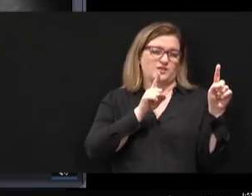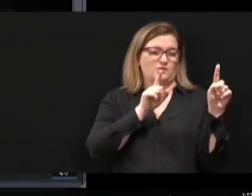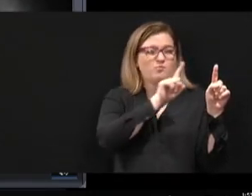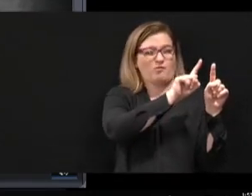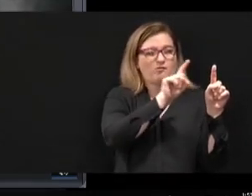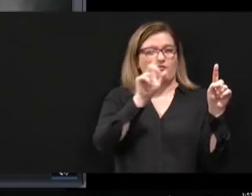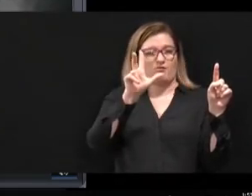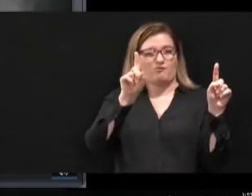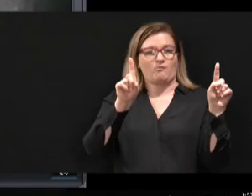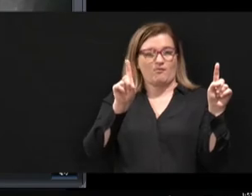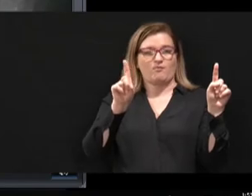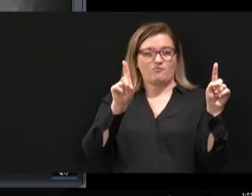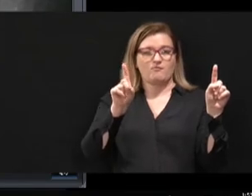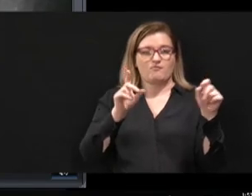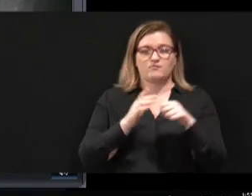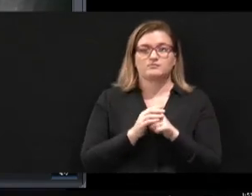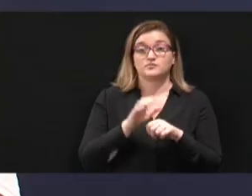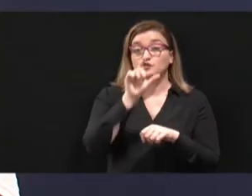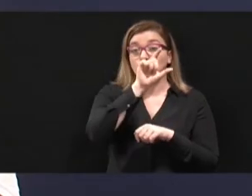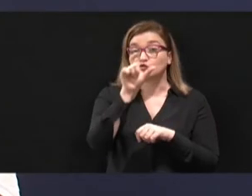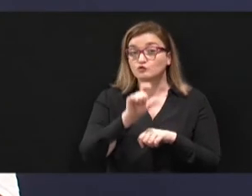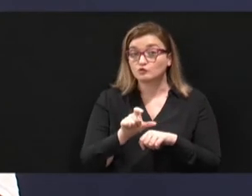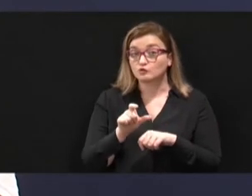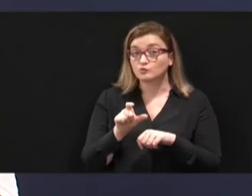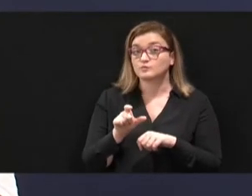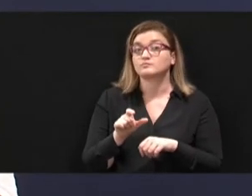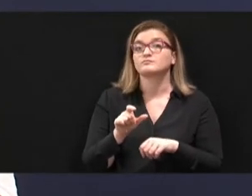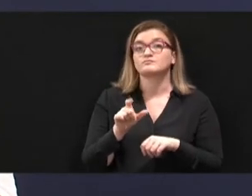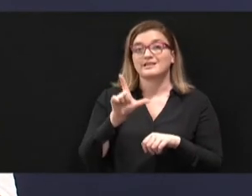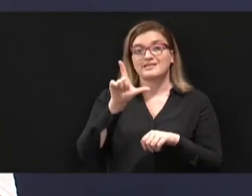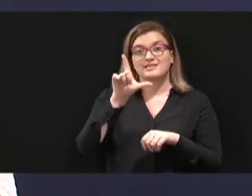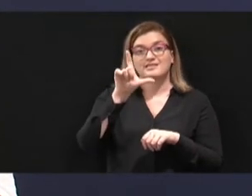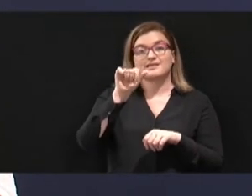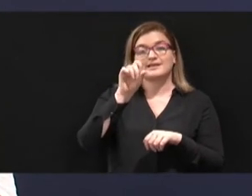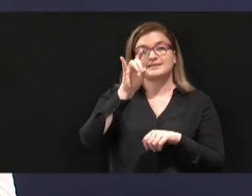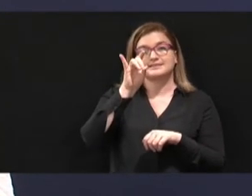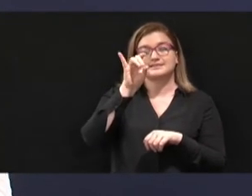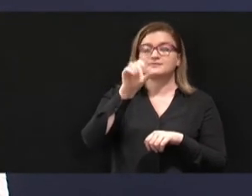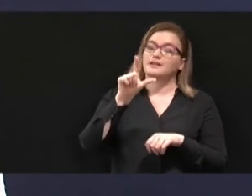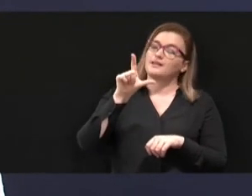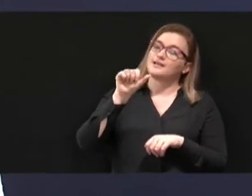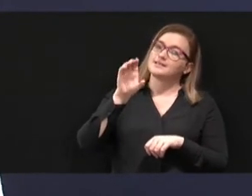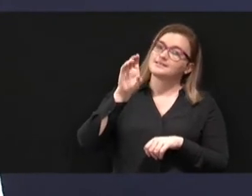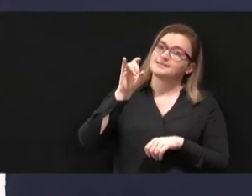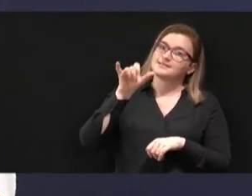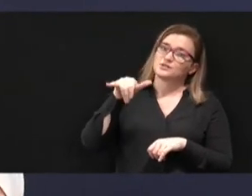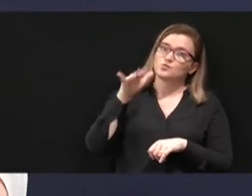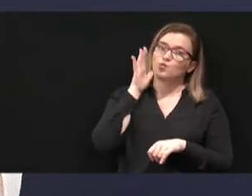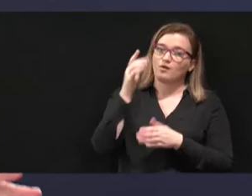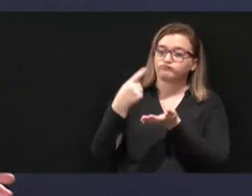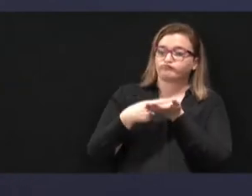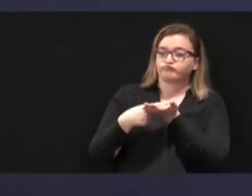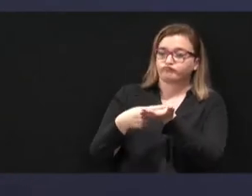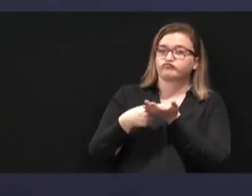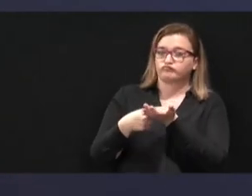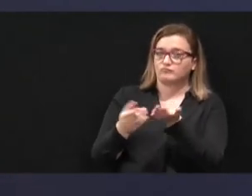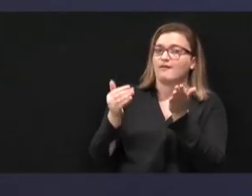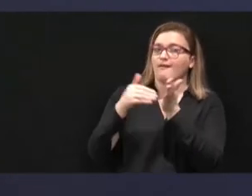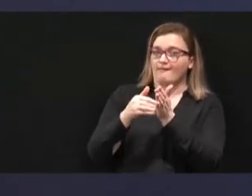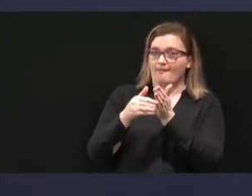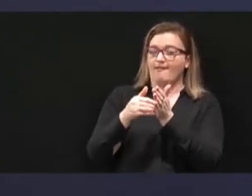Okay, on Zoom, if you would, Lacey's going to go over the procedure with you again, and you will practice in your breakout